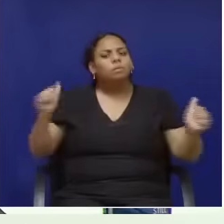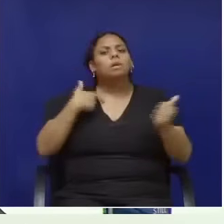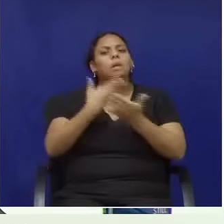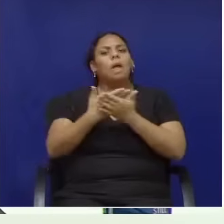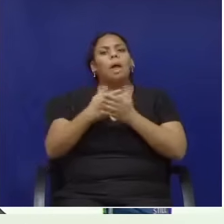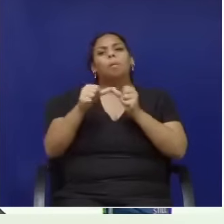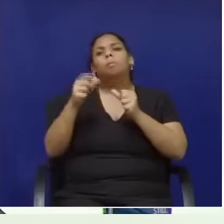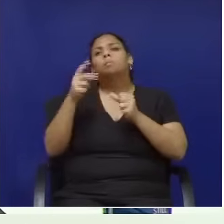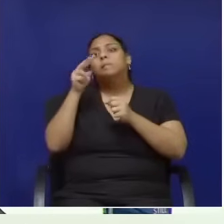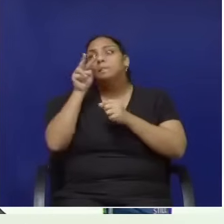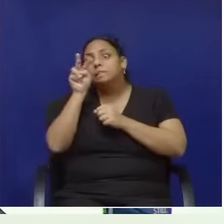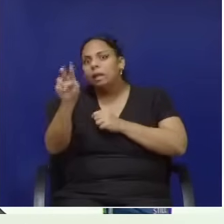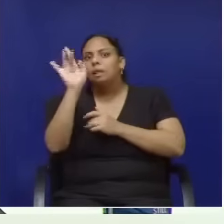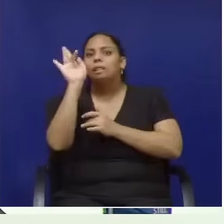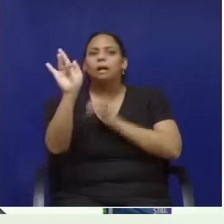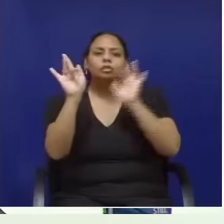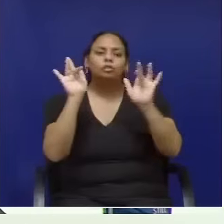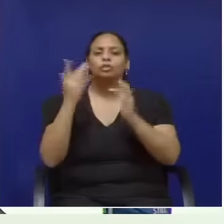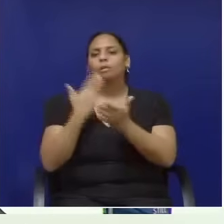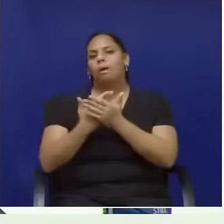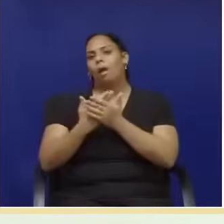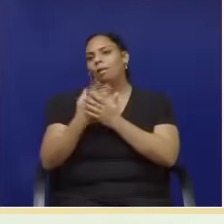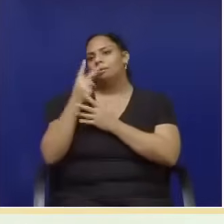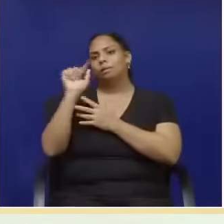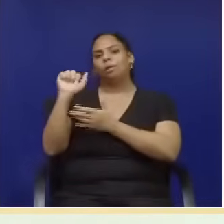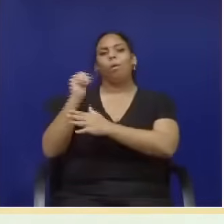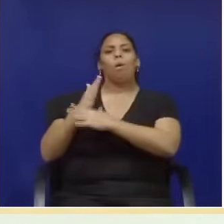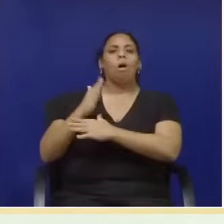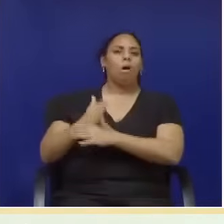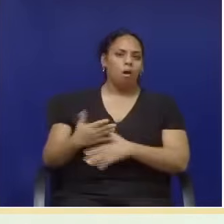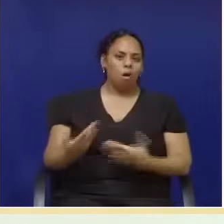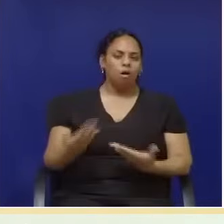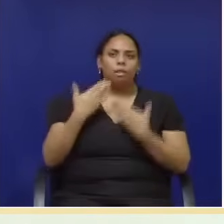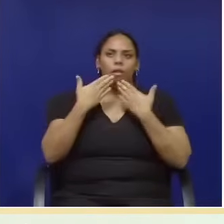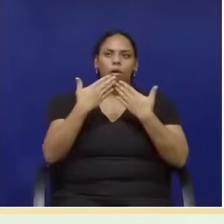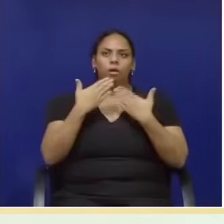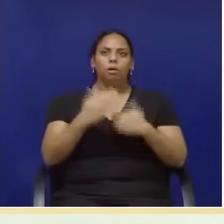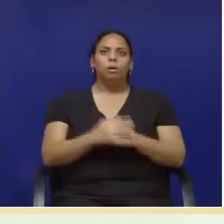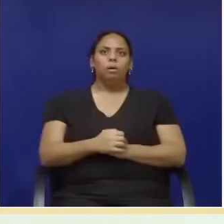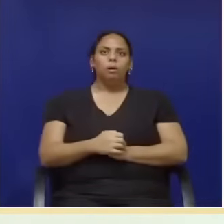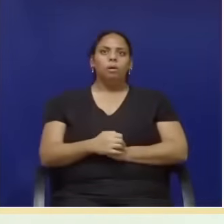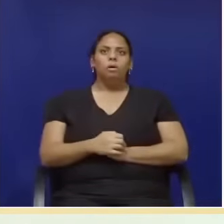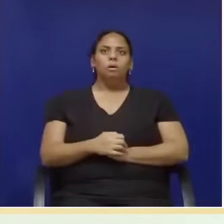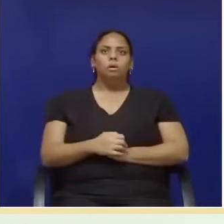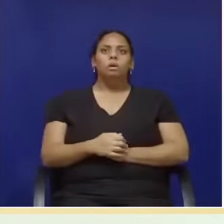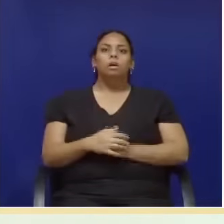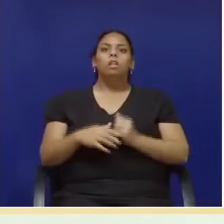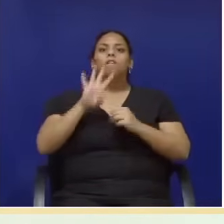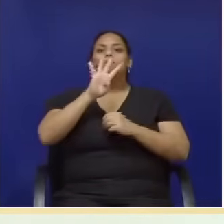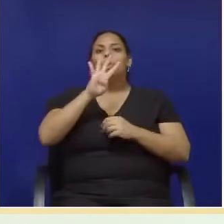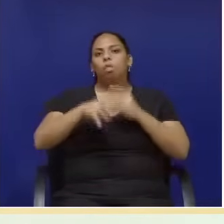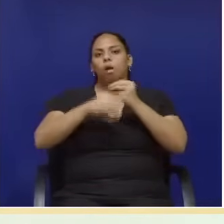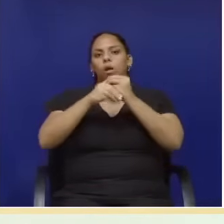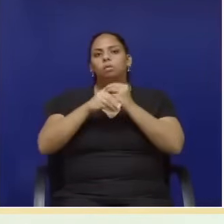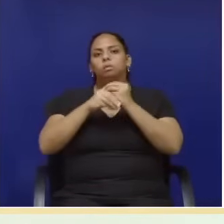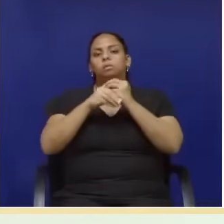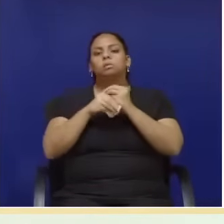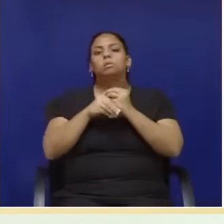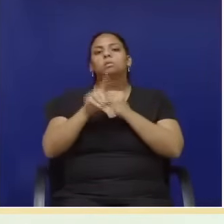be seen. Thank you very much, House Chair. The fourth supplementary question will be asked by the Honourable Mshlongo.